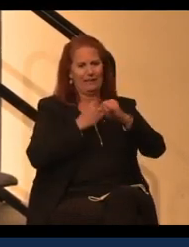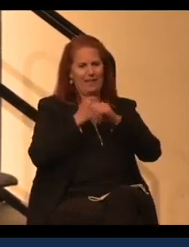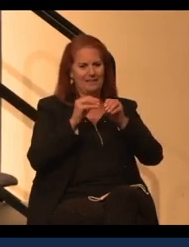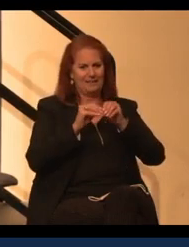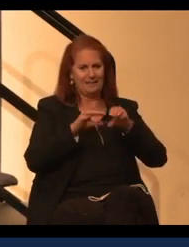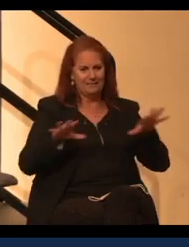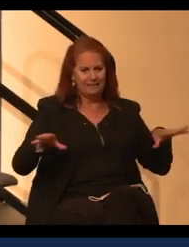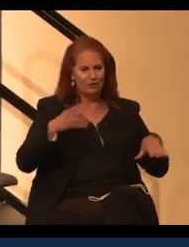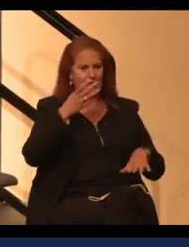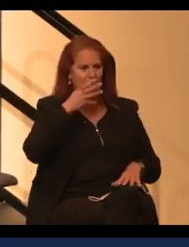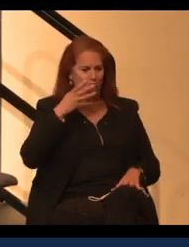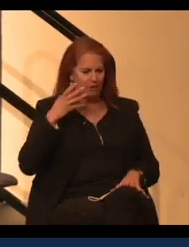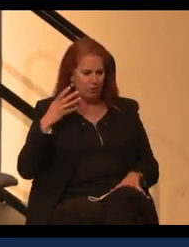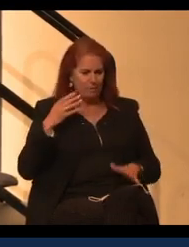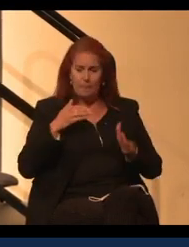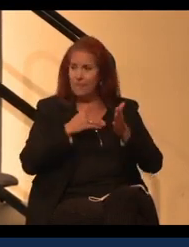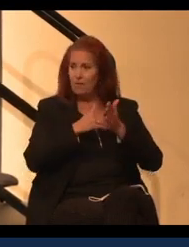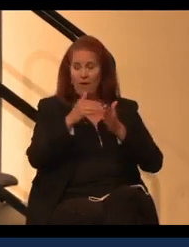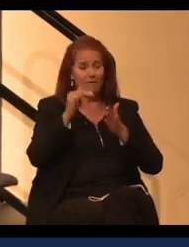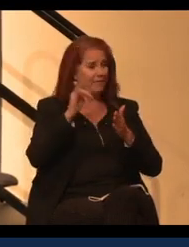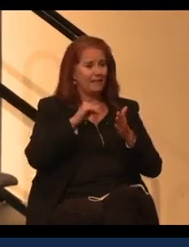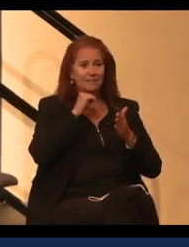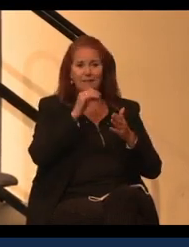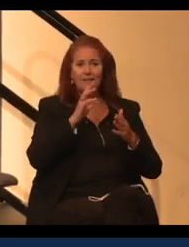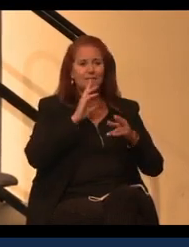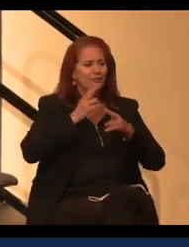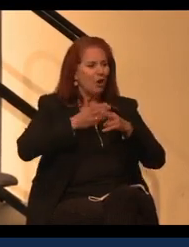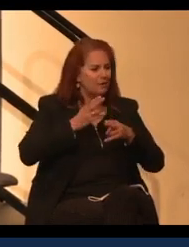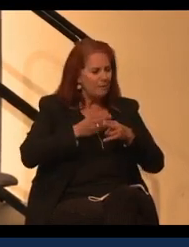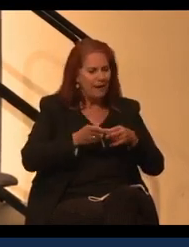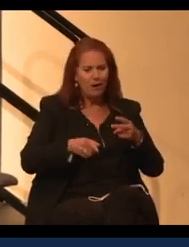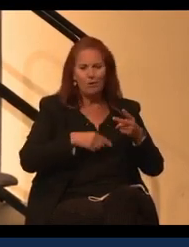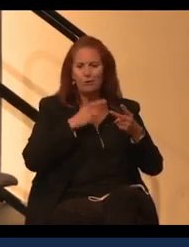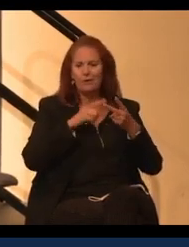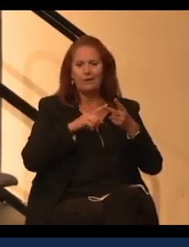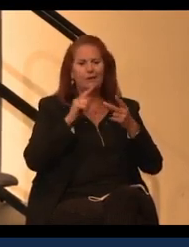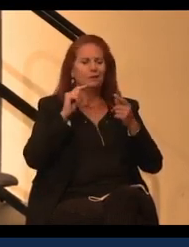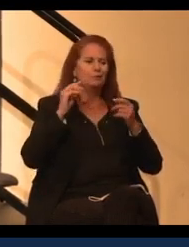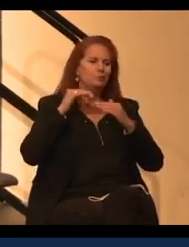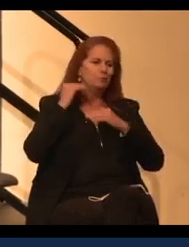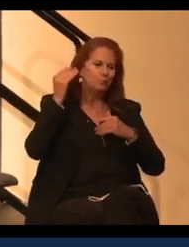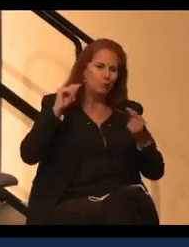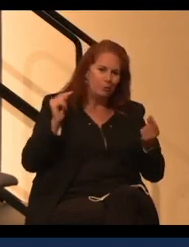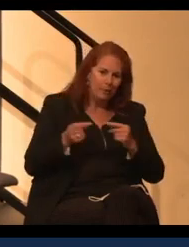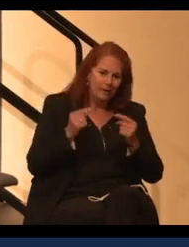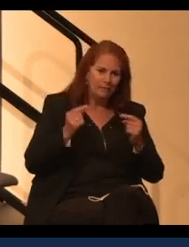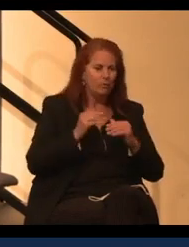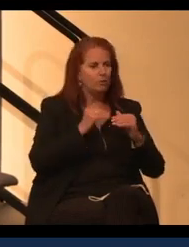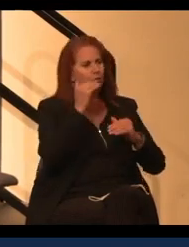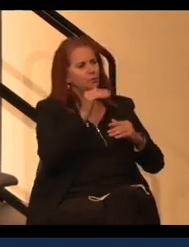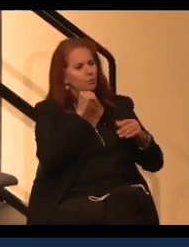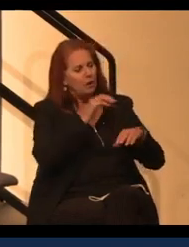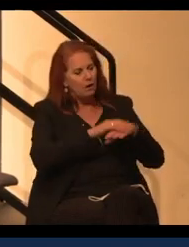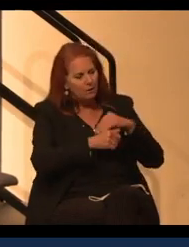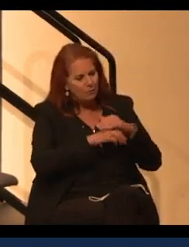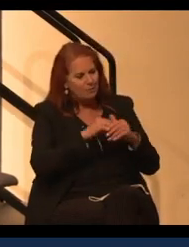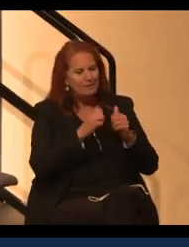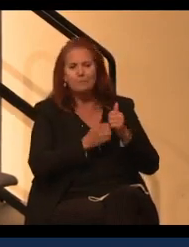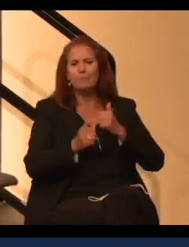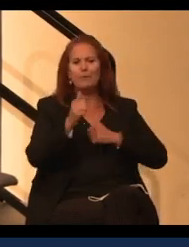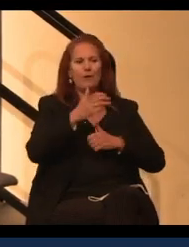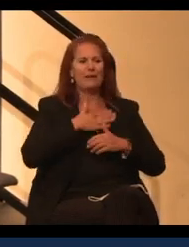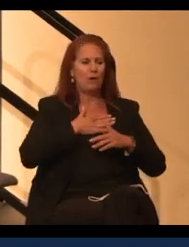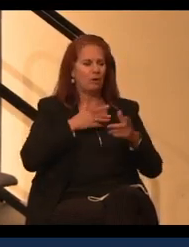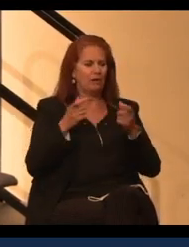and migration that often isn't talked about. It's either too painful or too uncomfortable, and it's beyond our